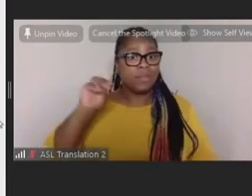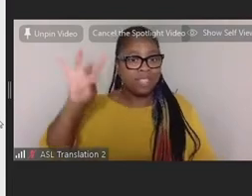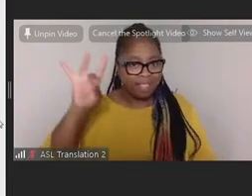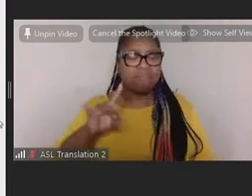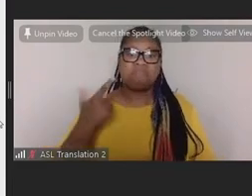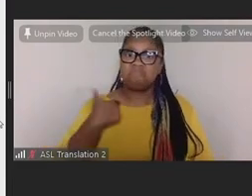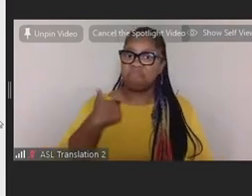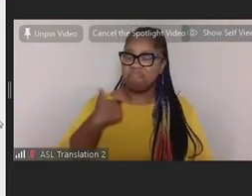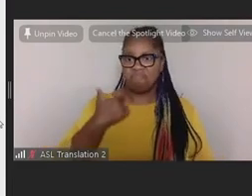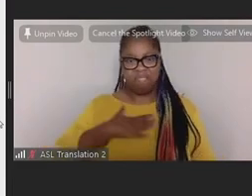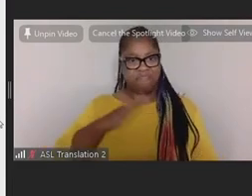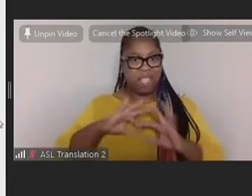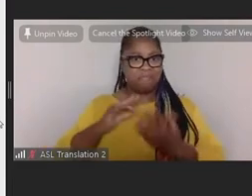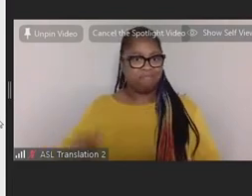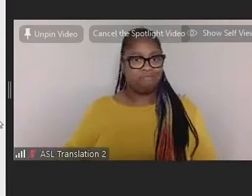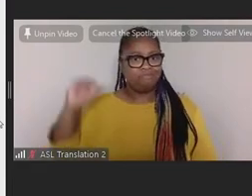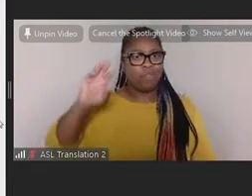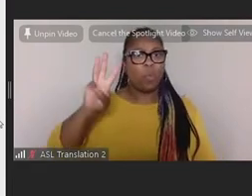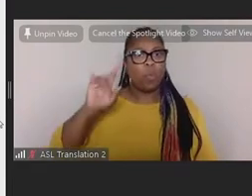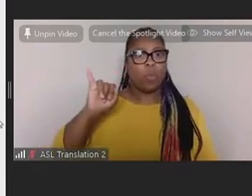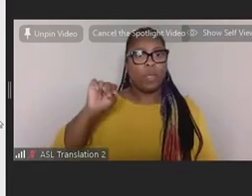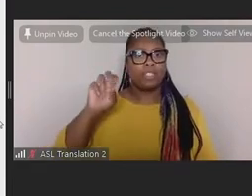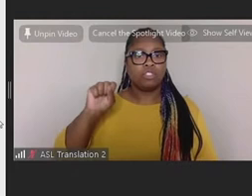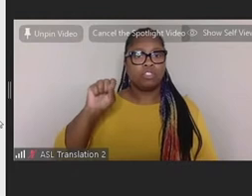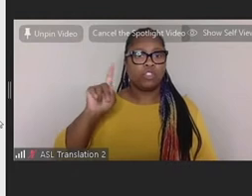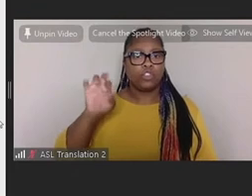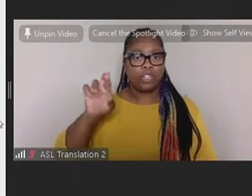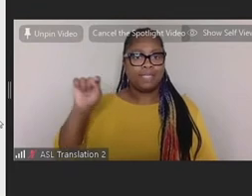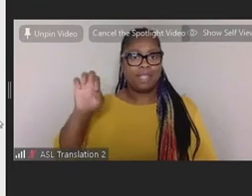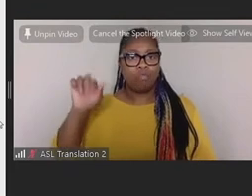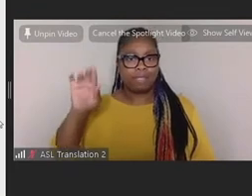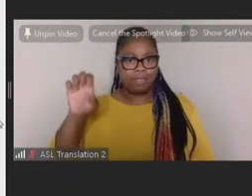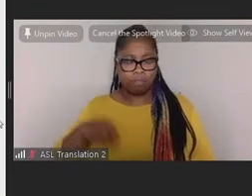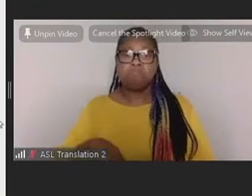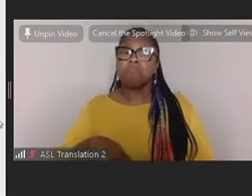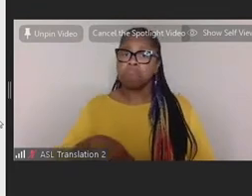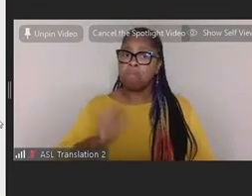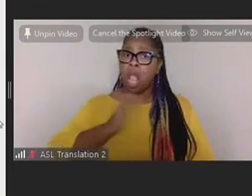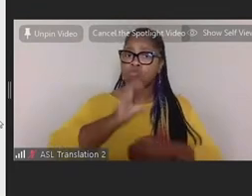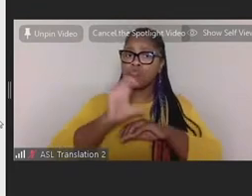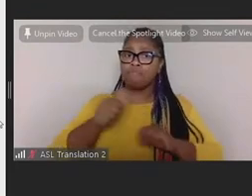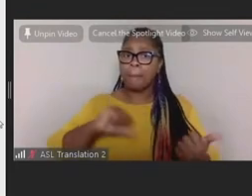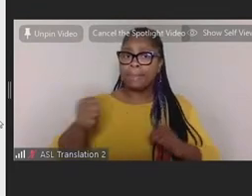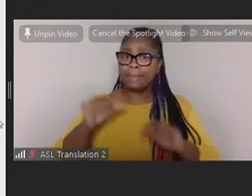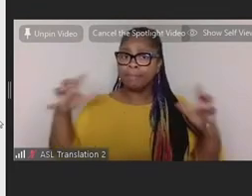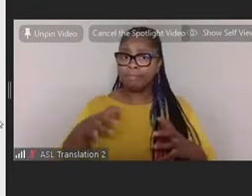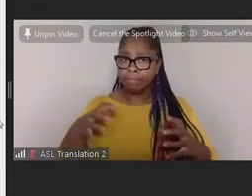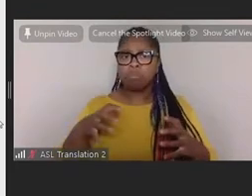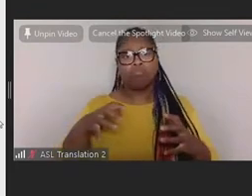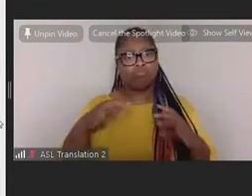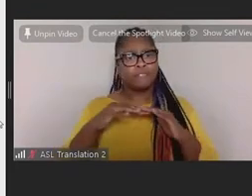I've raised my family here in the Windsor Terrace neighborhood. We are a Baptist congregation, and our church is a